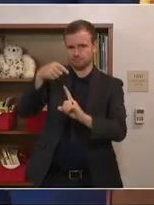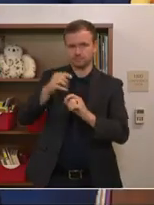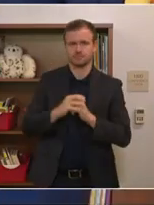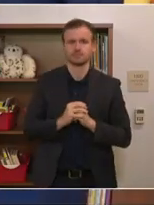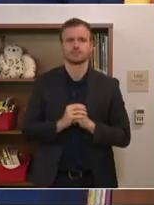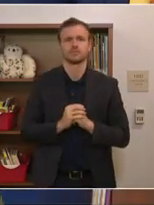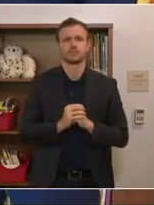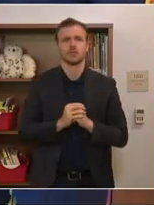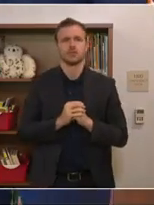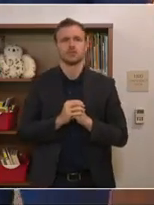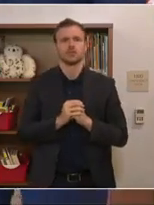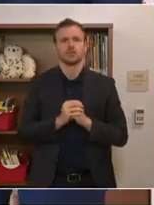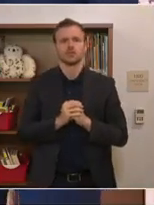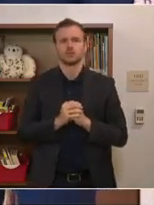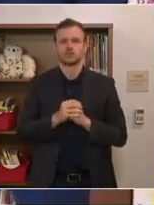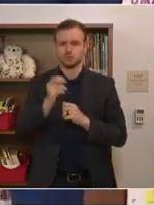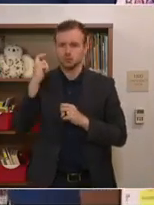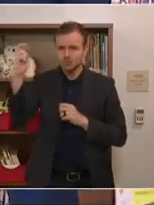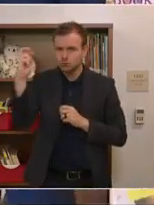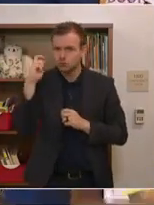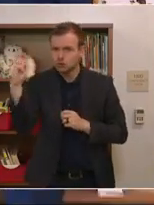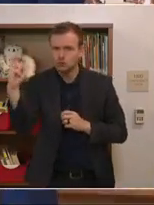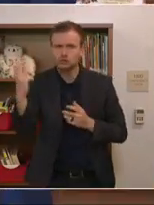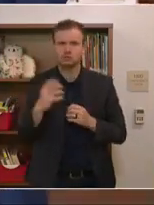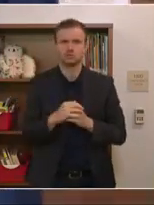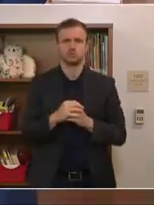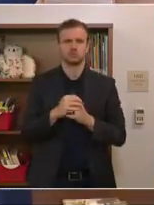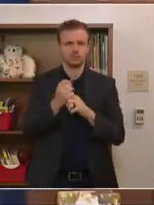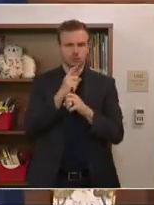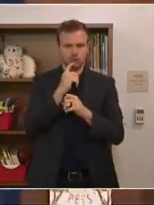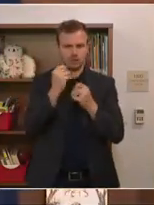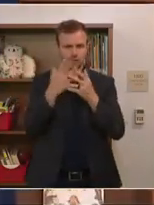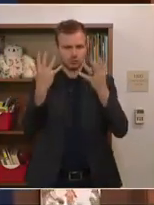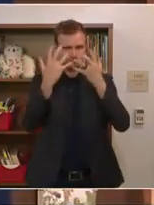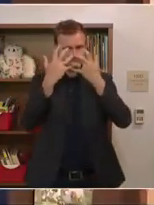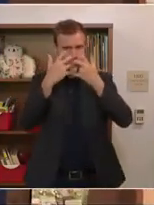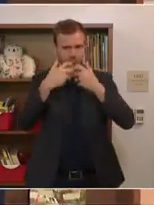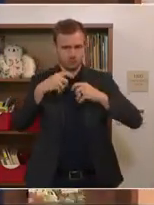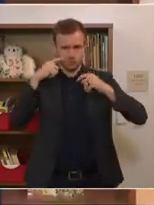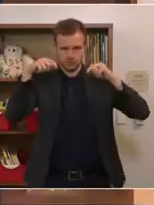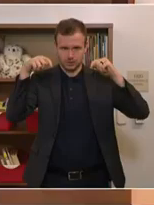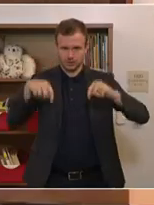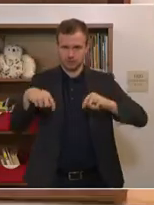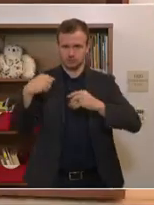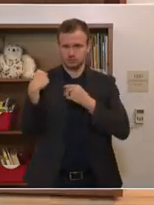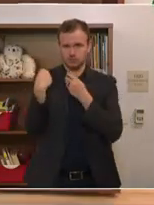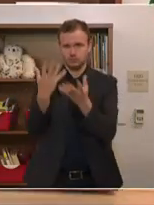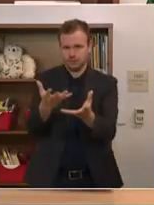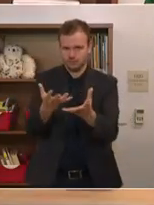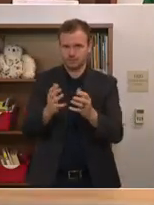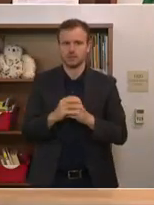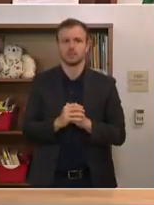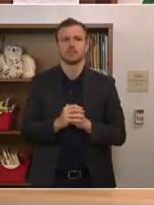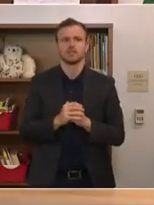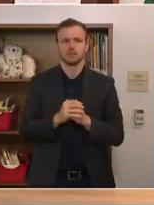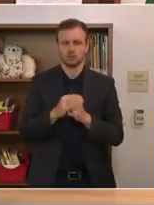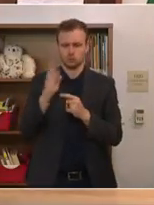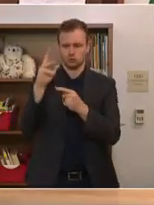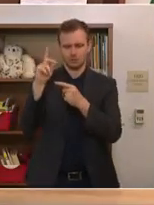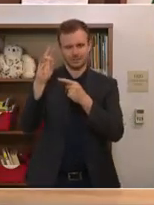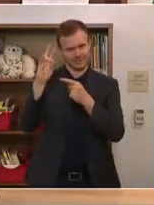on transportation, on making sure that we have the offerings in Ward 7